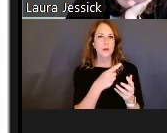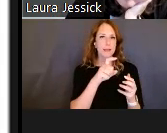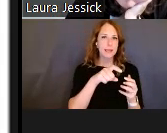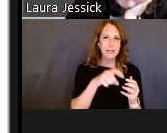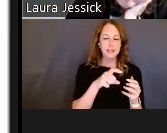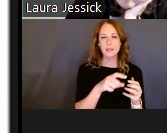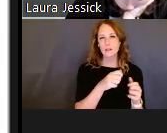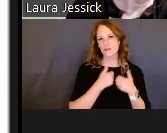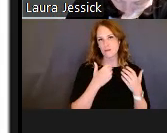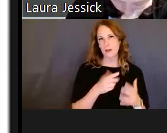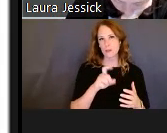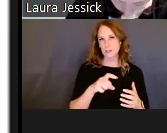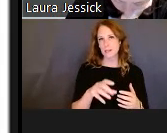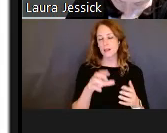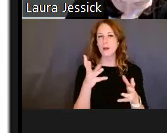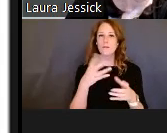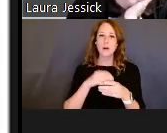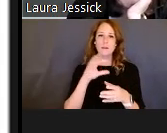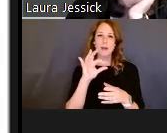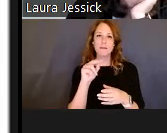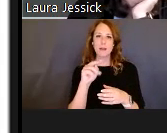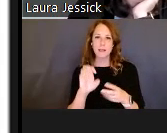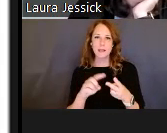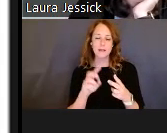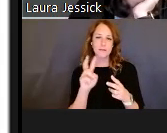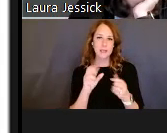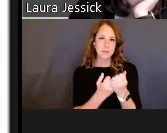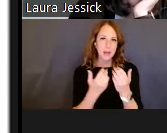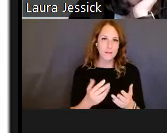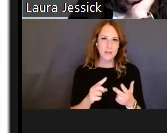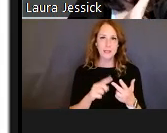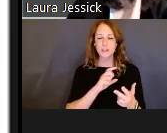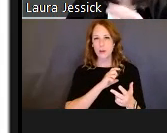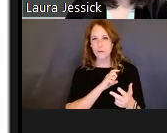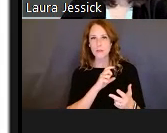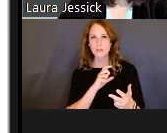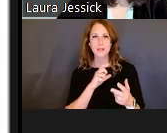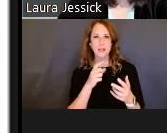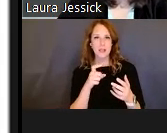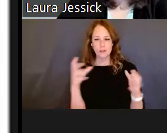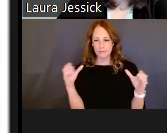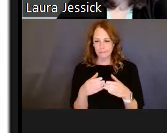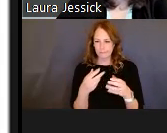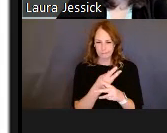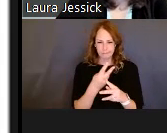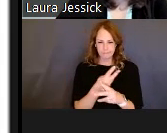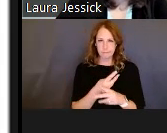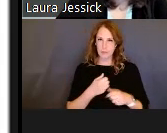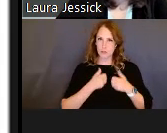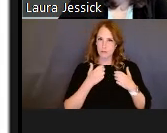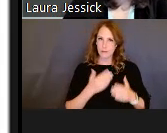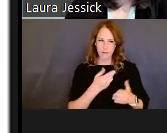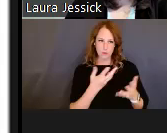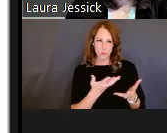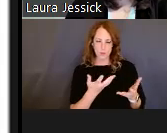F&Es, law enforcement, right? We're coming together to figure out what are the current needs of survivors, those especially that have